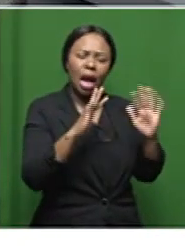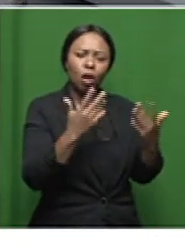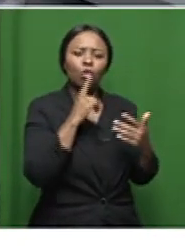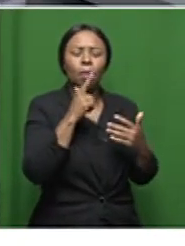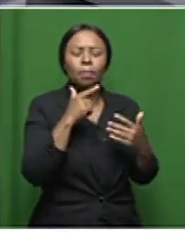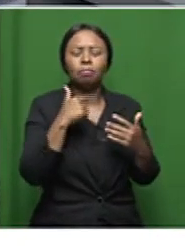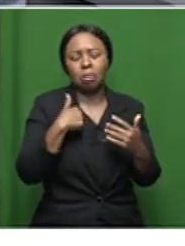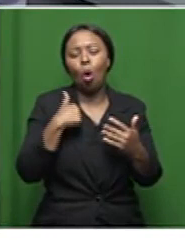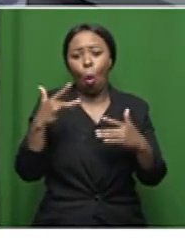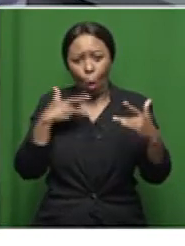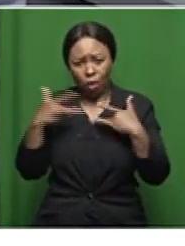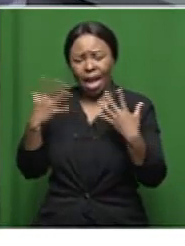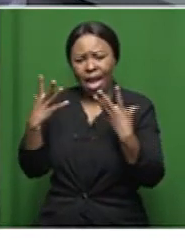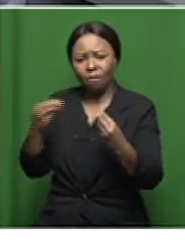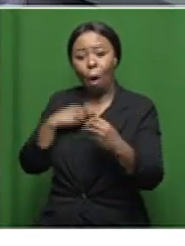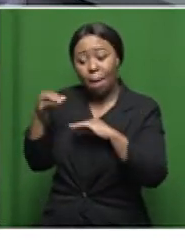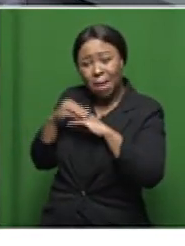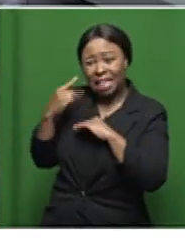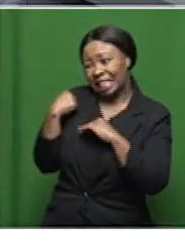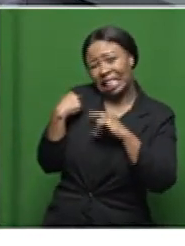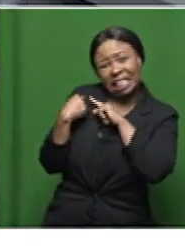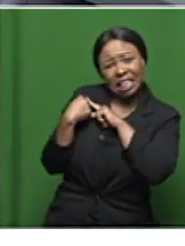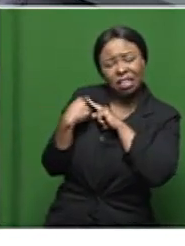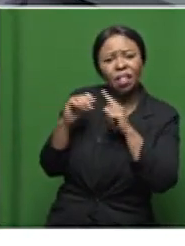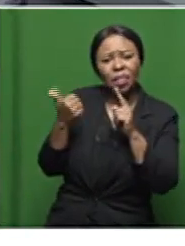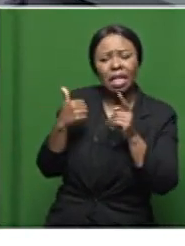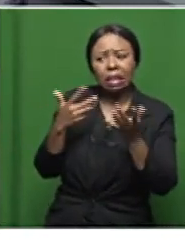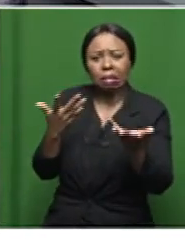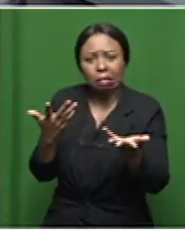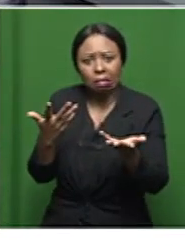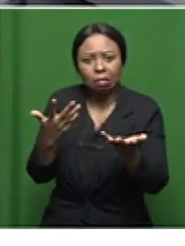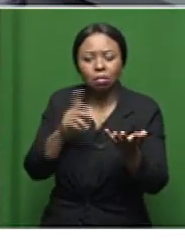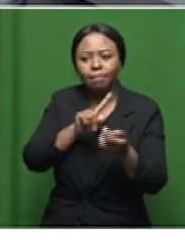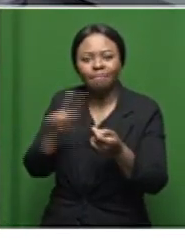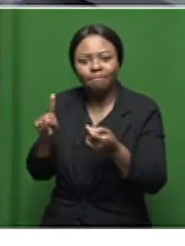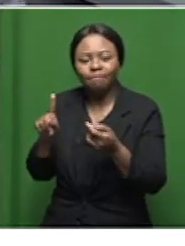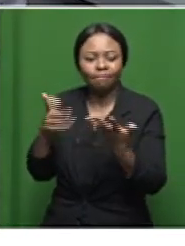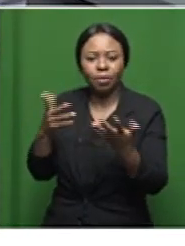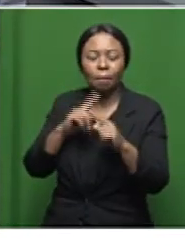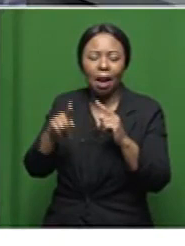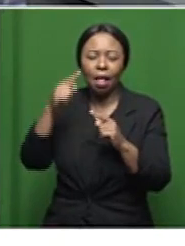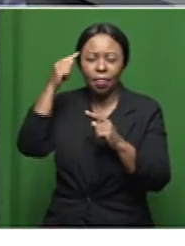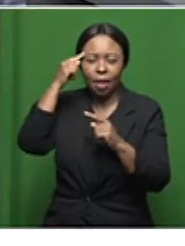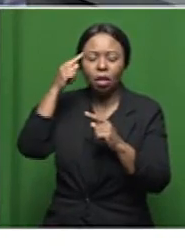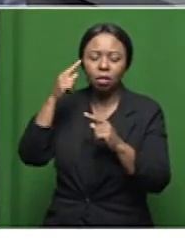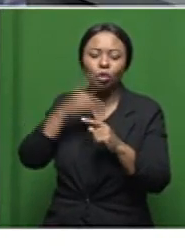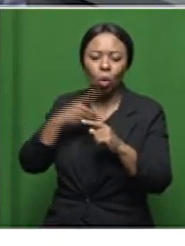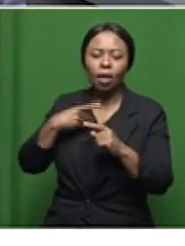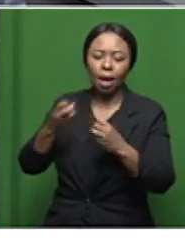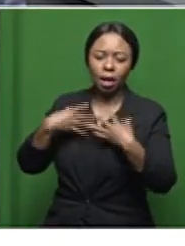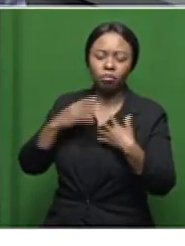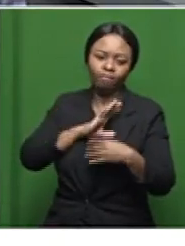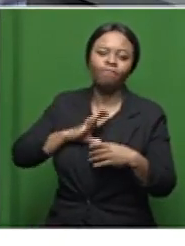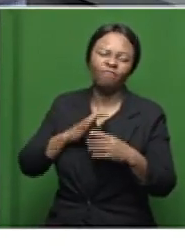a concern. I mean, you've just gotten married and now you're going in. But I think, the doctor gave me comfort to say this is